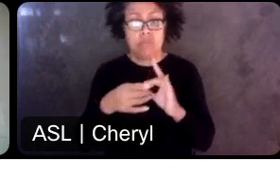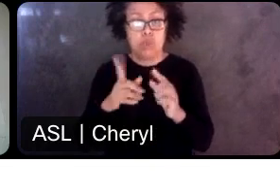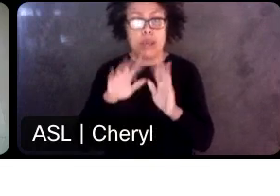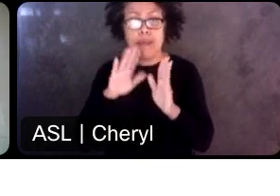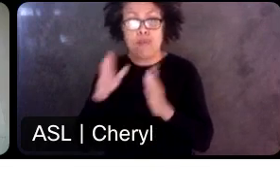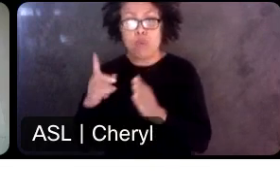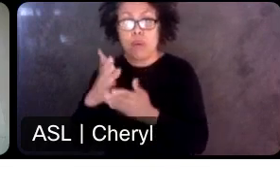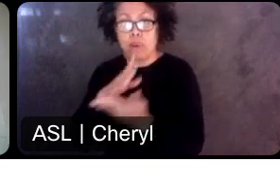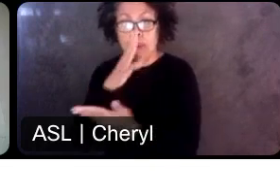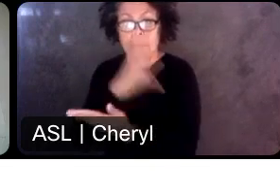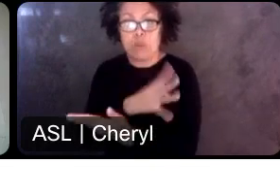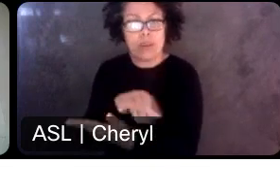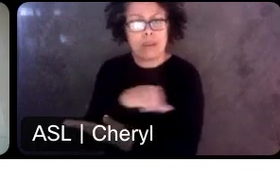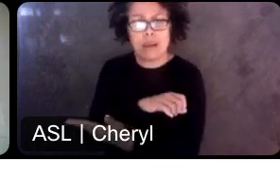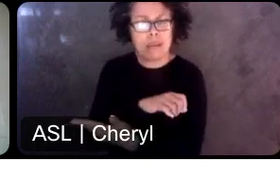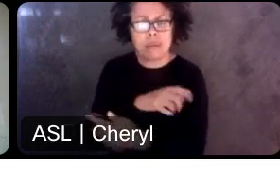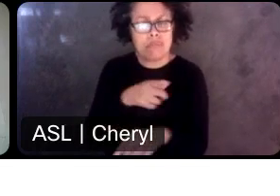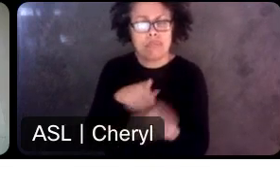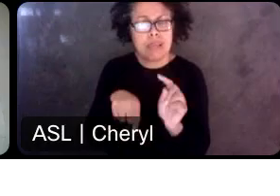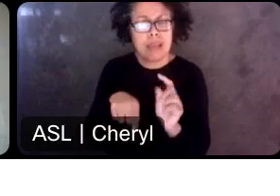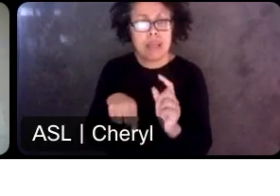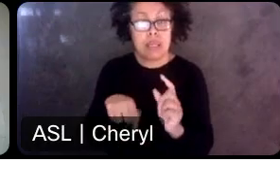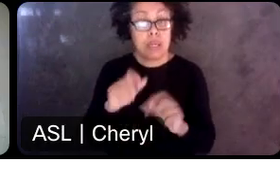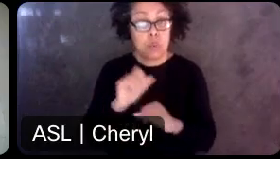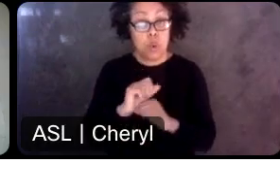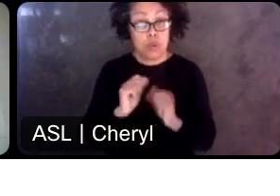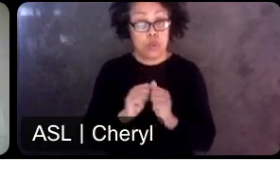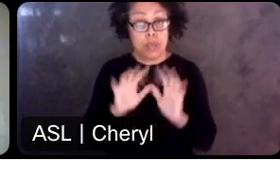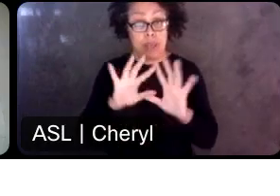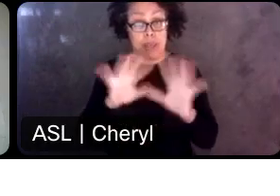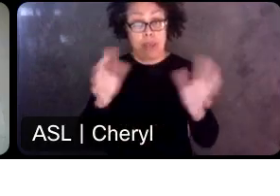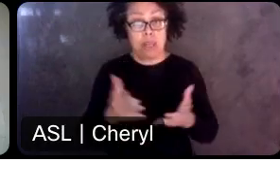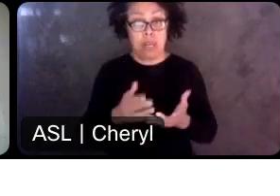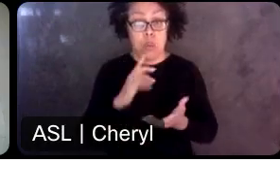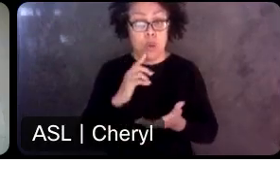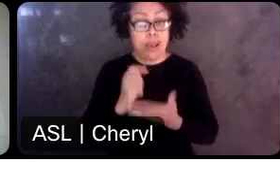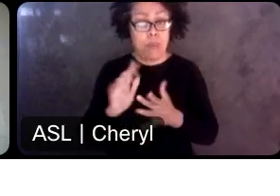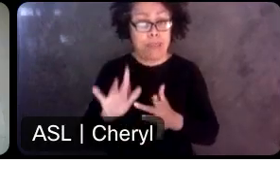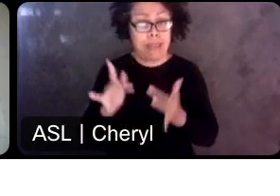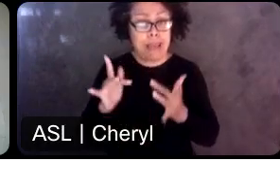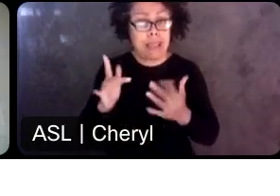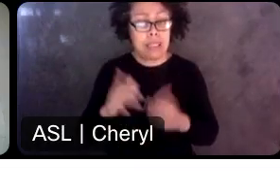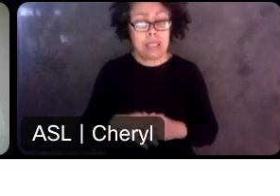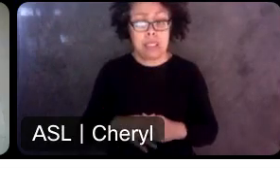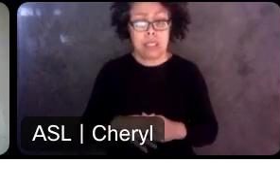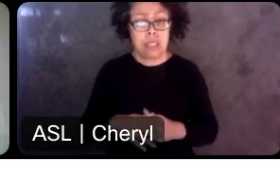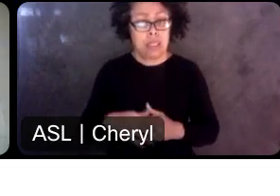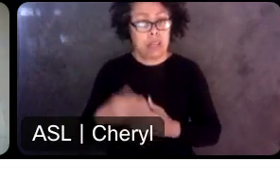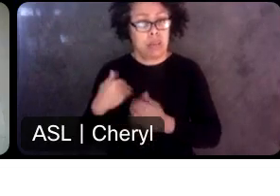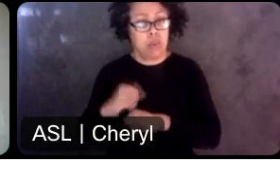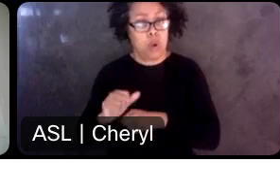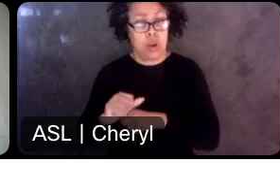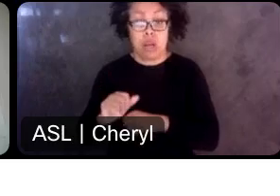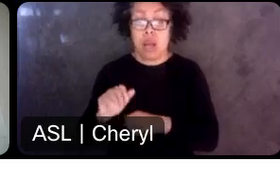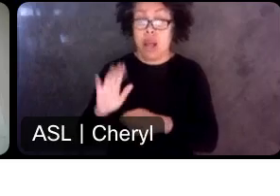addressing the other. Working together will lighten their load. Behavioral health providers do not have to be experts in other